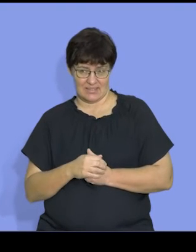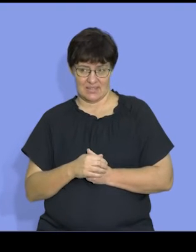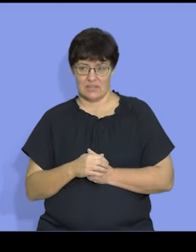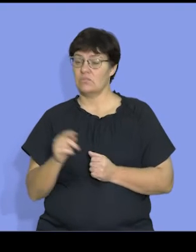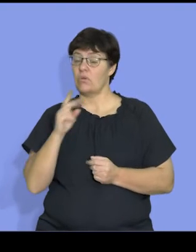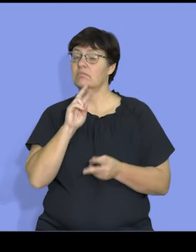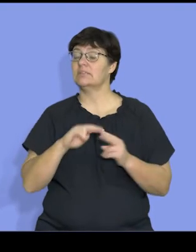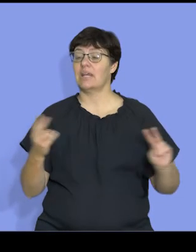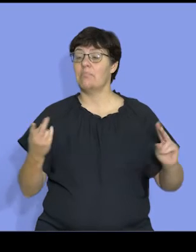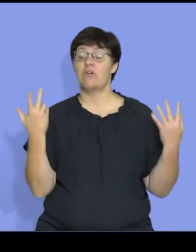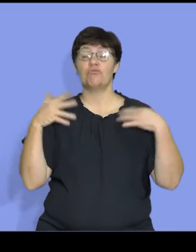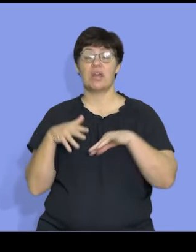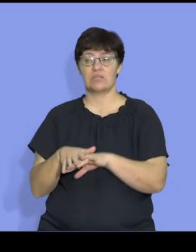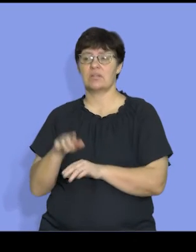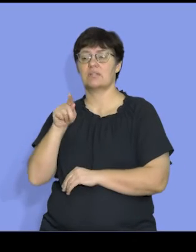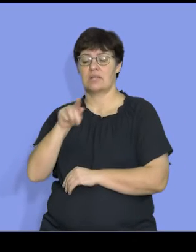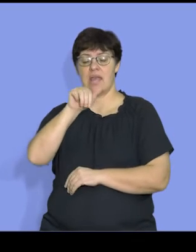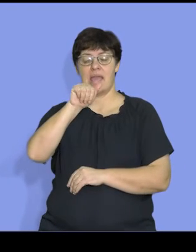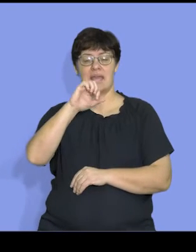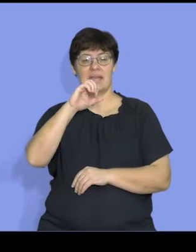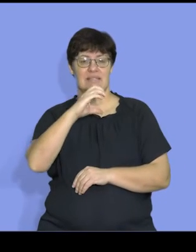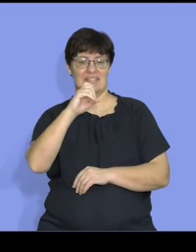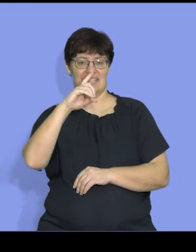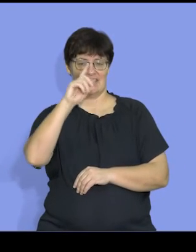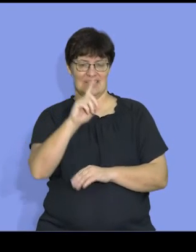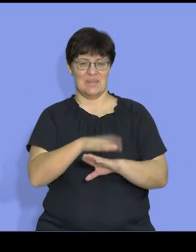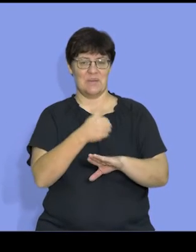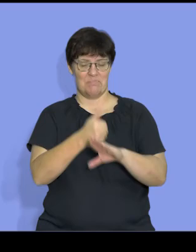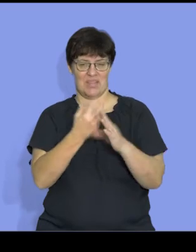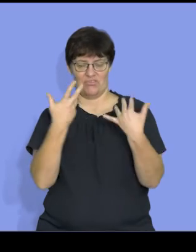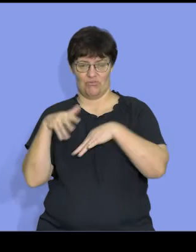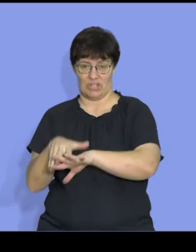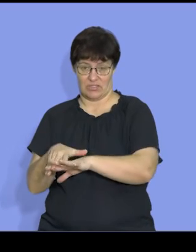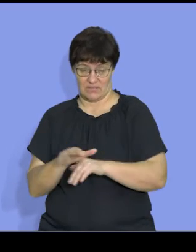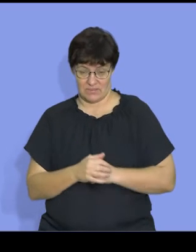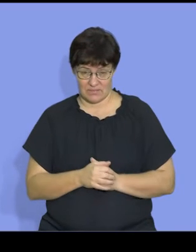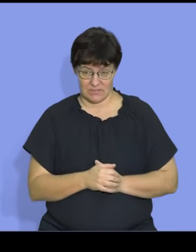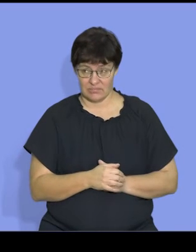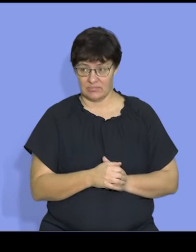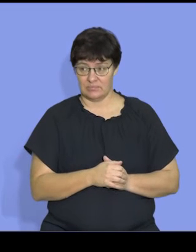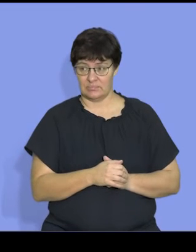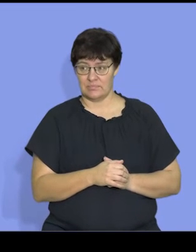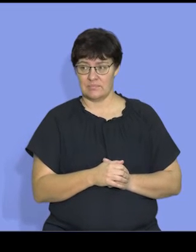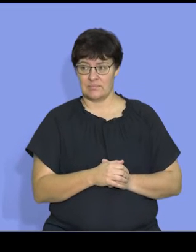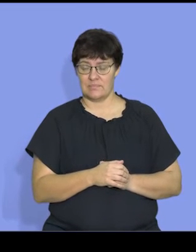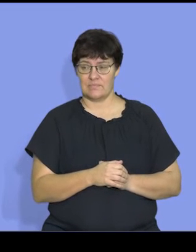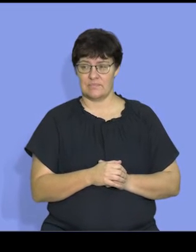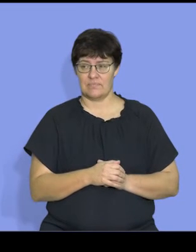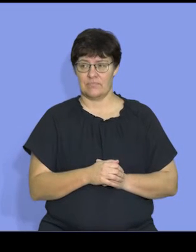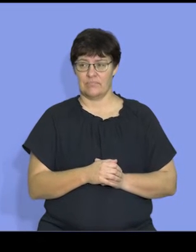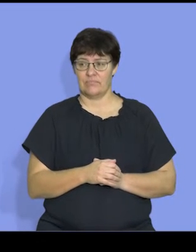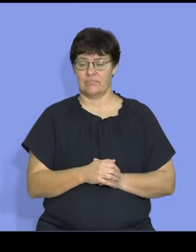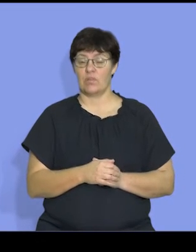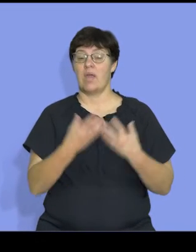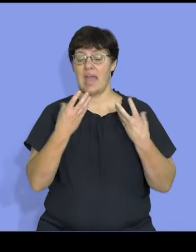the type of reaction, this is an acid-base reaction, right? Okay. So if we